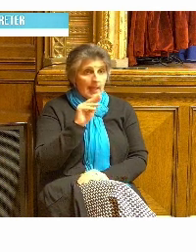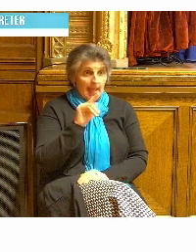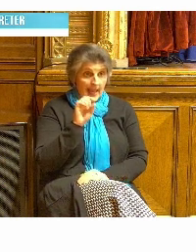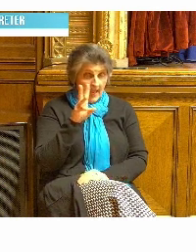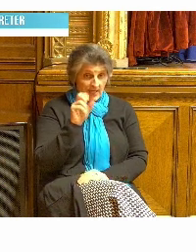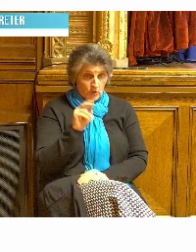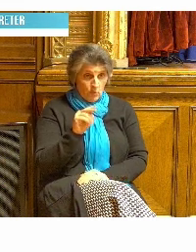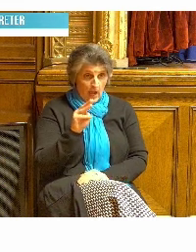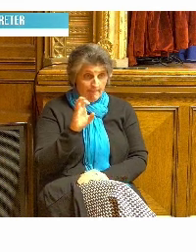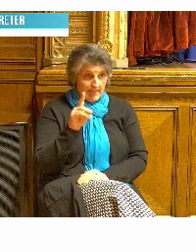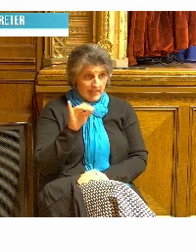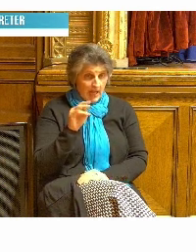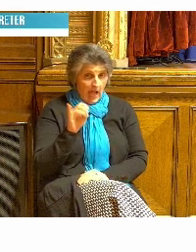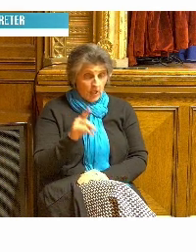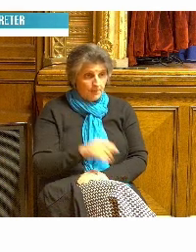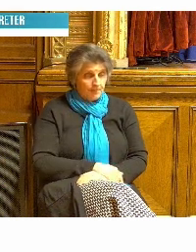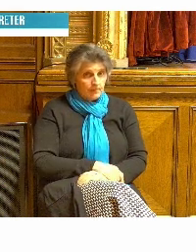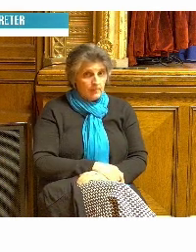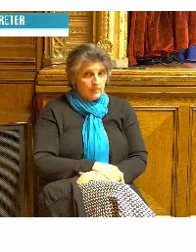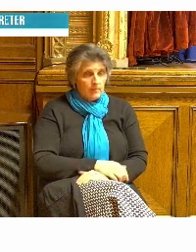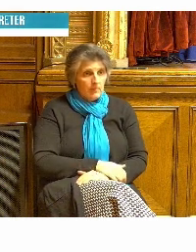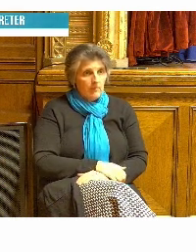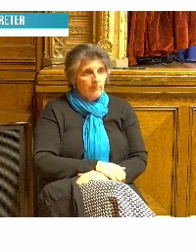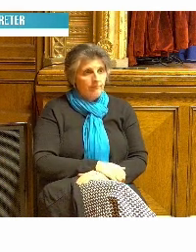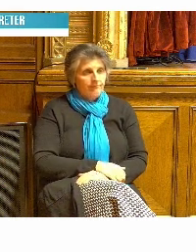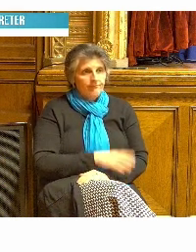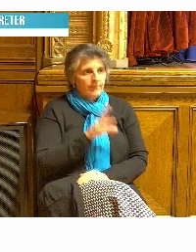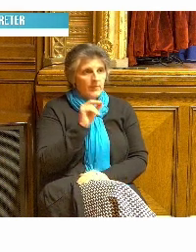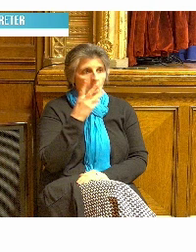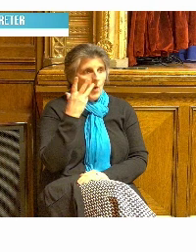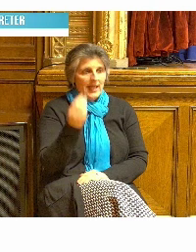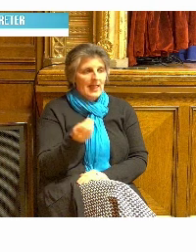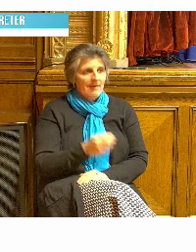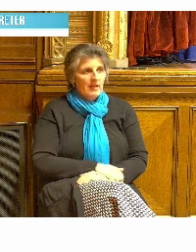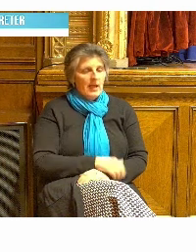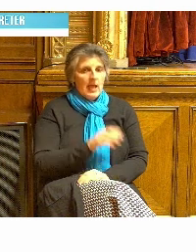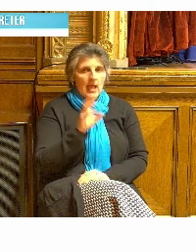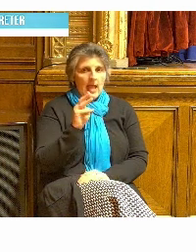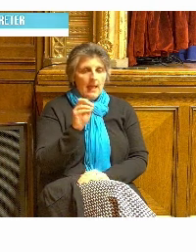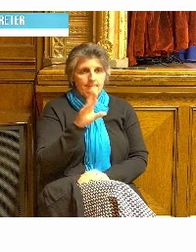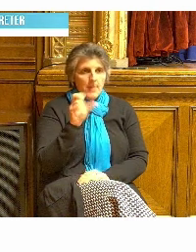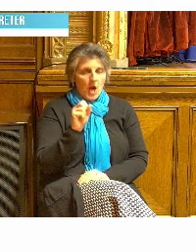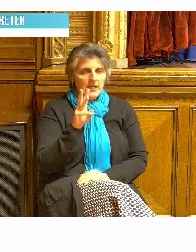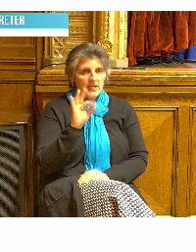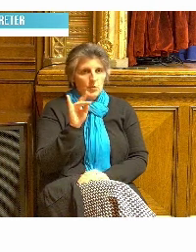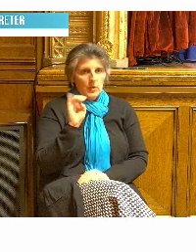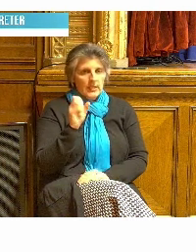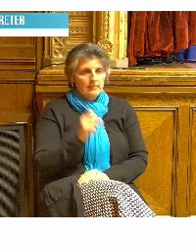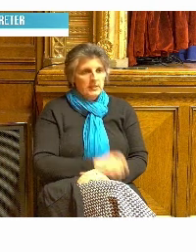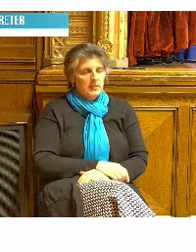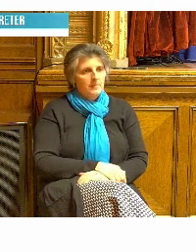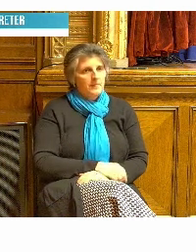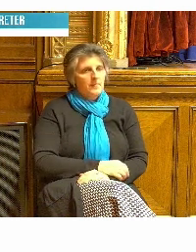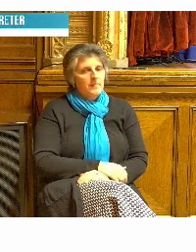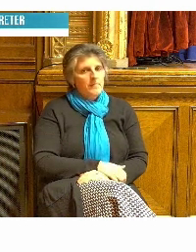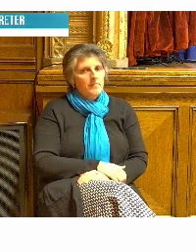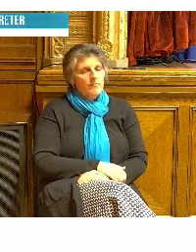Antoine McDonald, are you still here? And Marcus Williams.